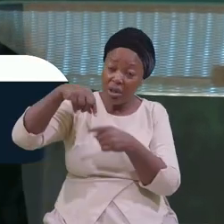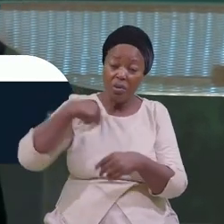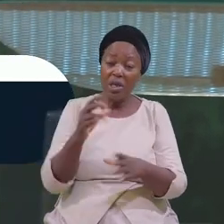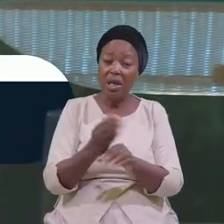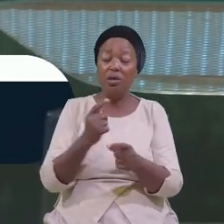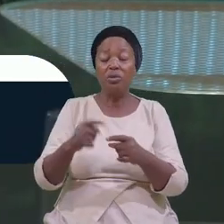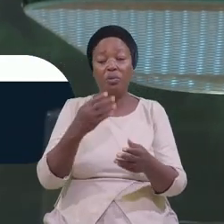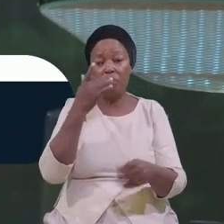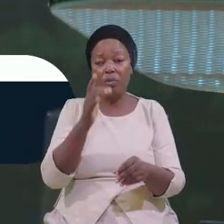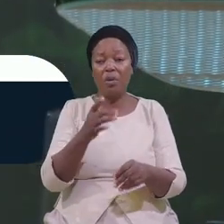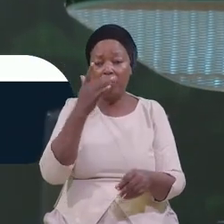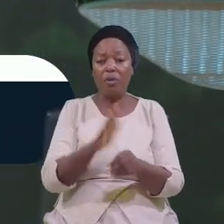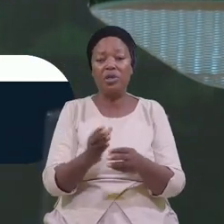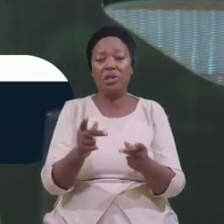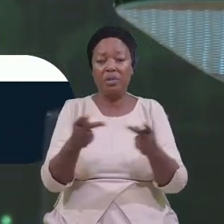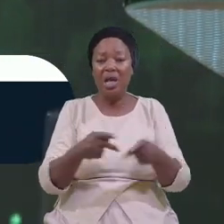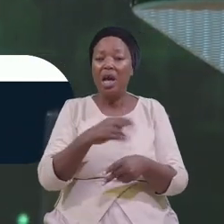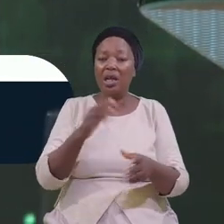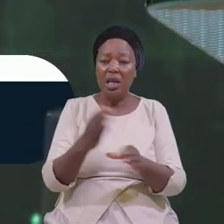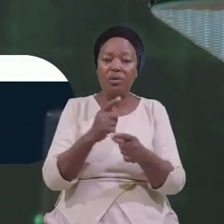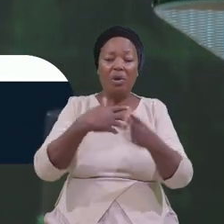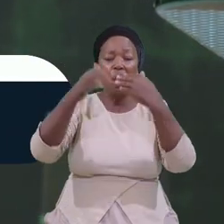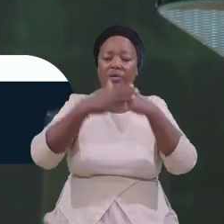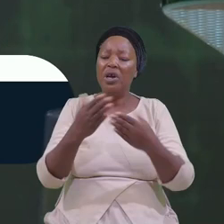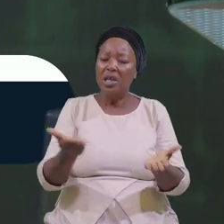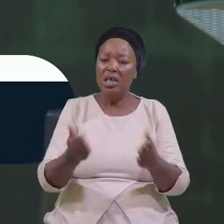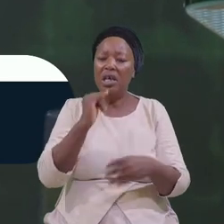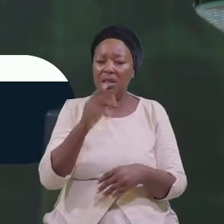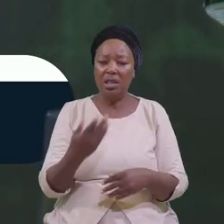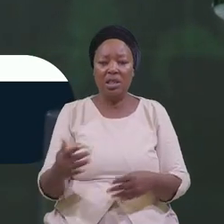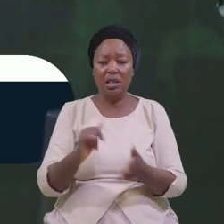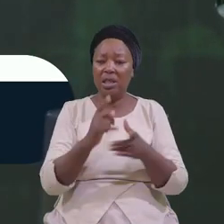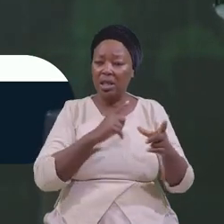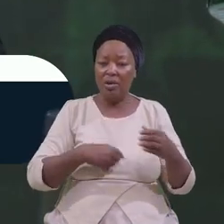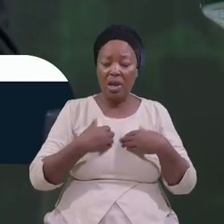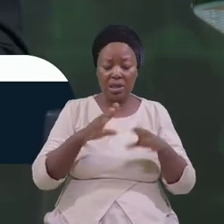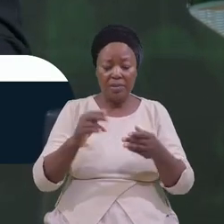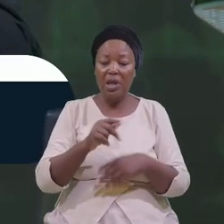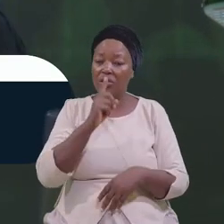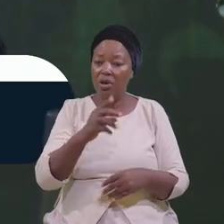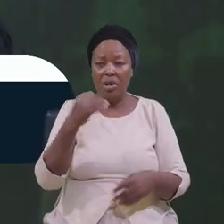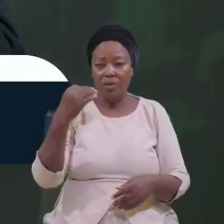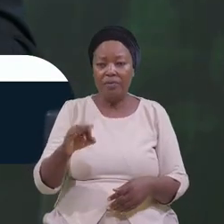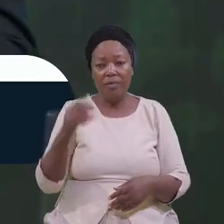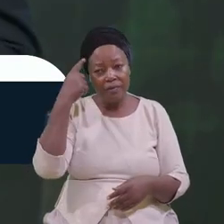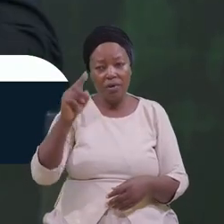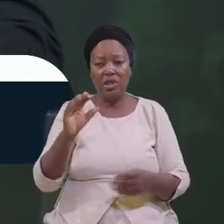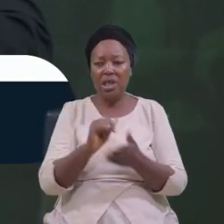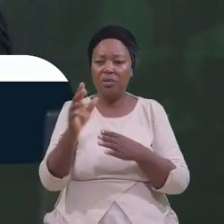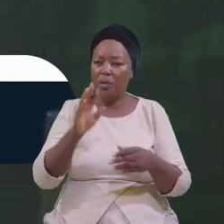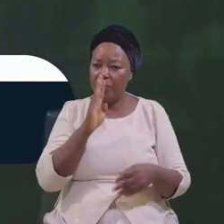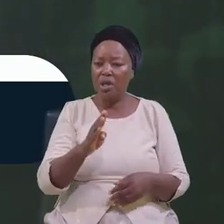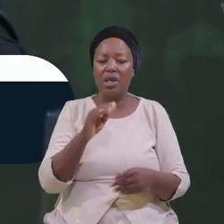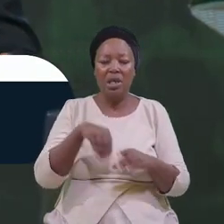get to heaven, here are the things that the Lord has given assurance for, that there will be the presence of